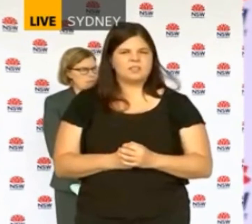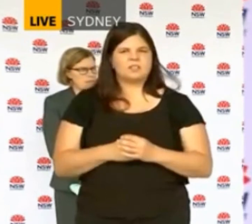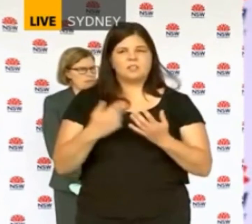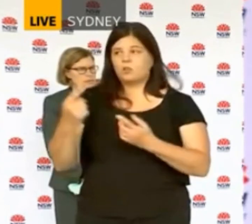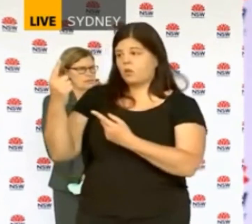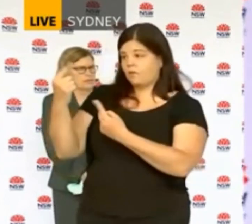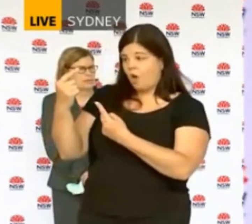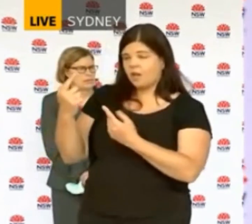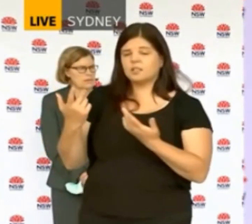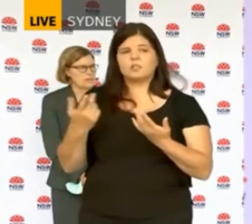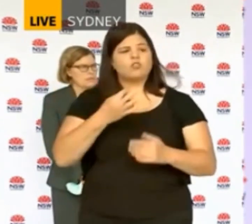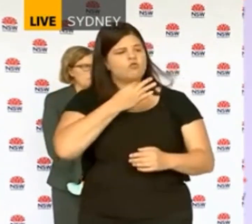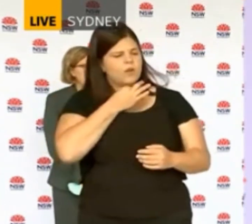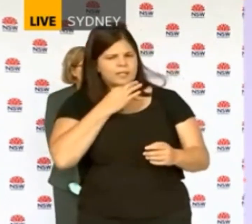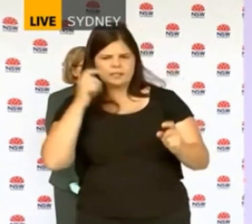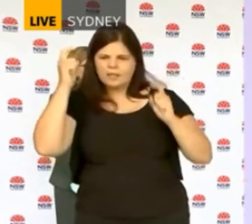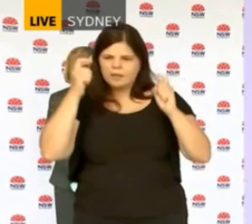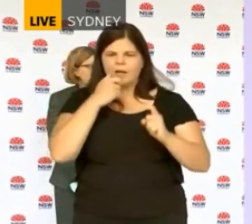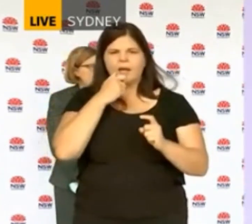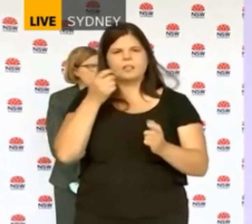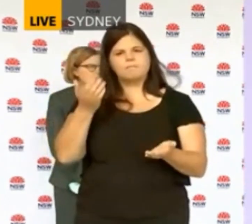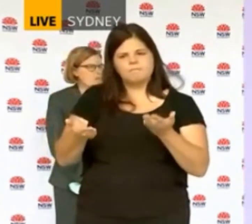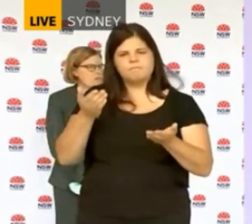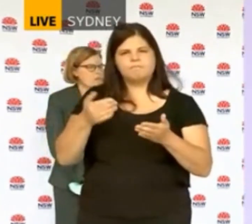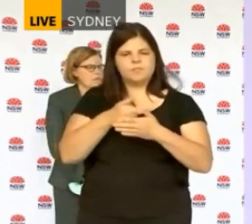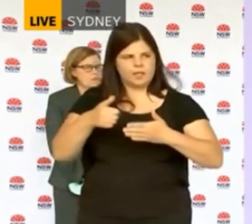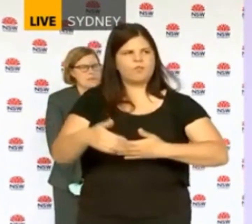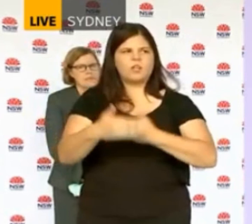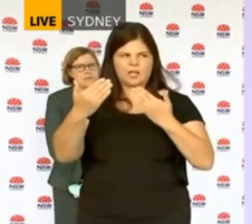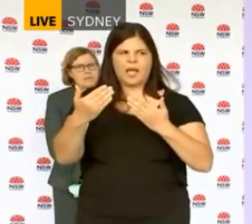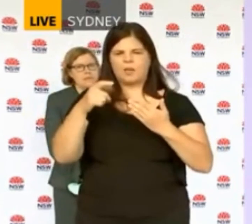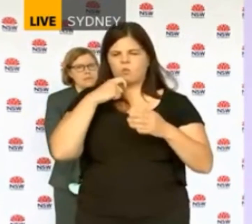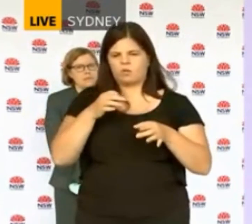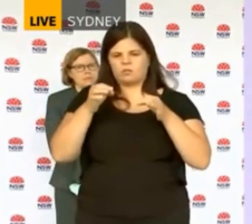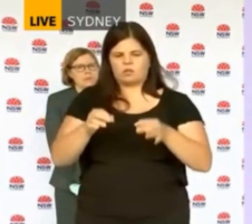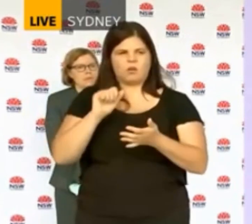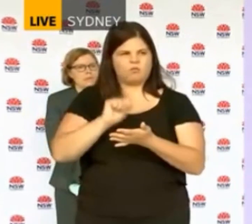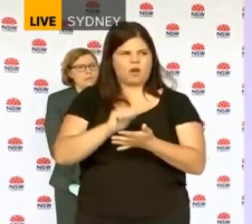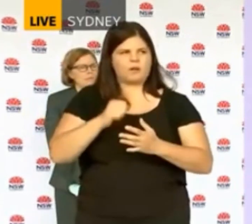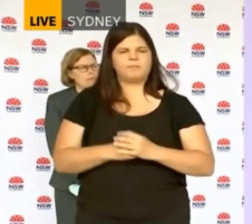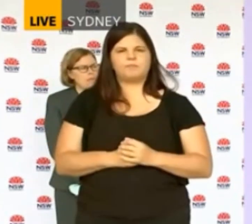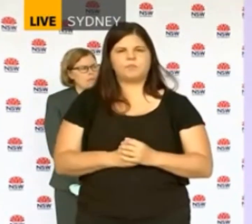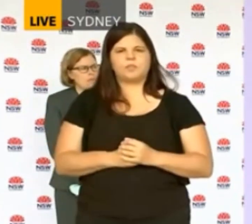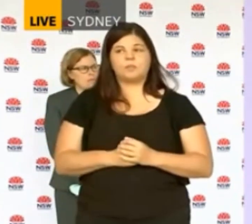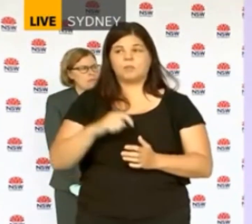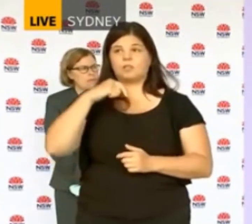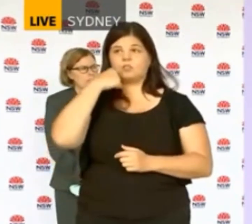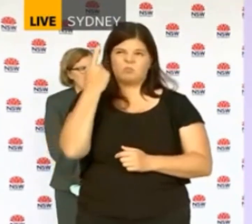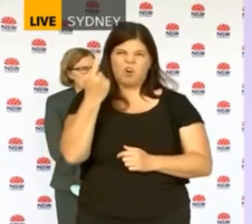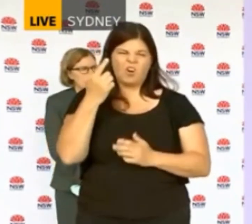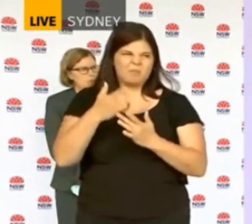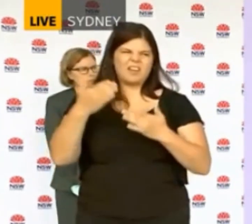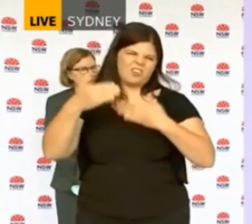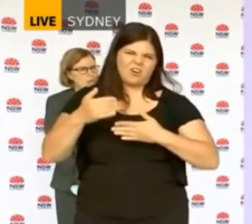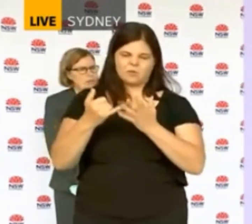like always, we'll take that advice day by day. But as of tomorrow, midnight, those restrictions will be lifted on the northern beaches, and I look forward to that